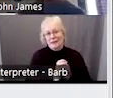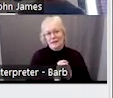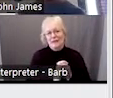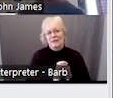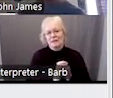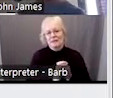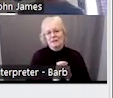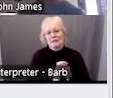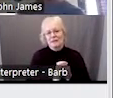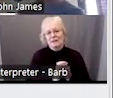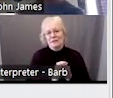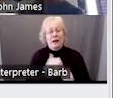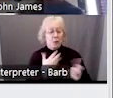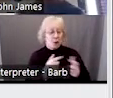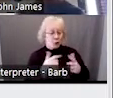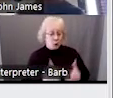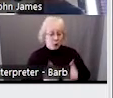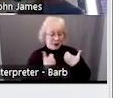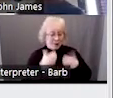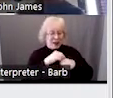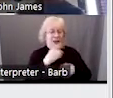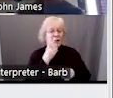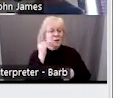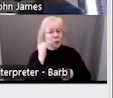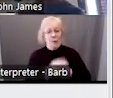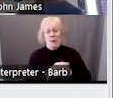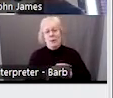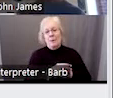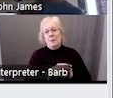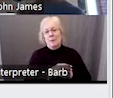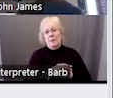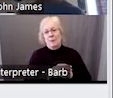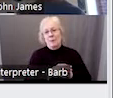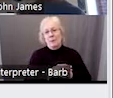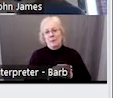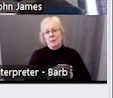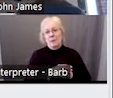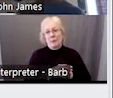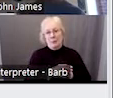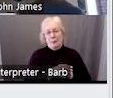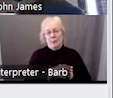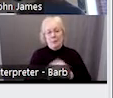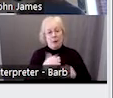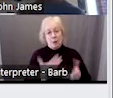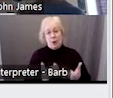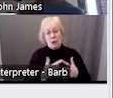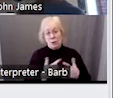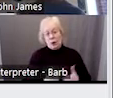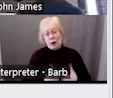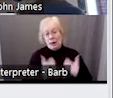live a dorm. I want to live an